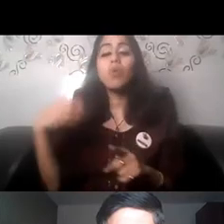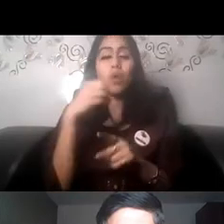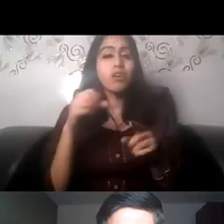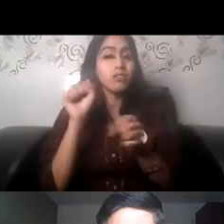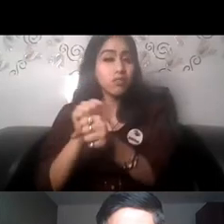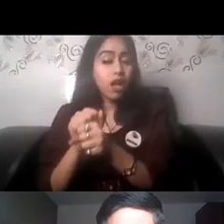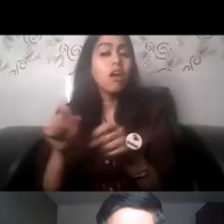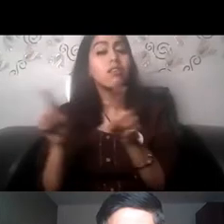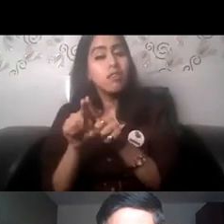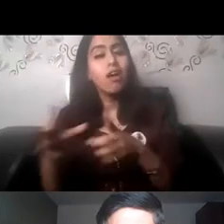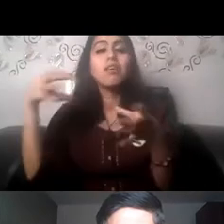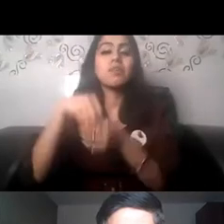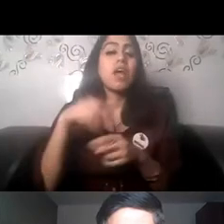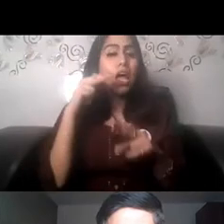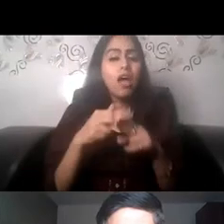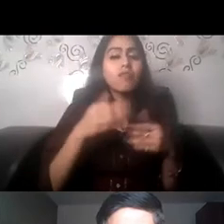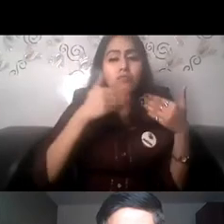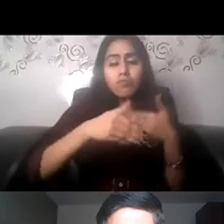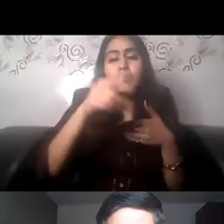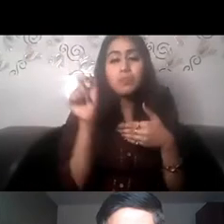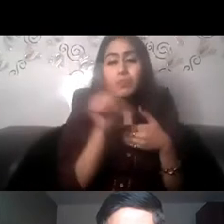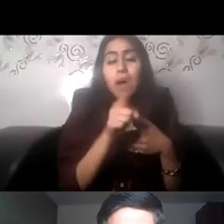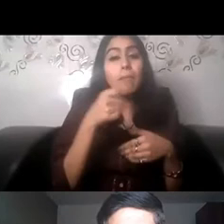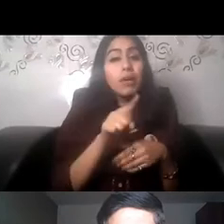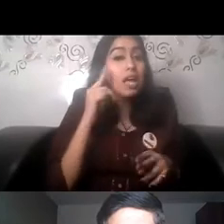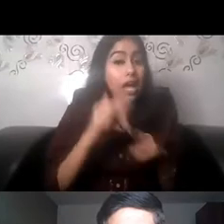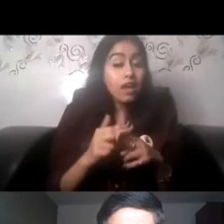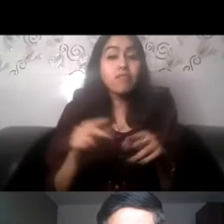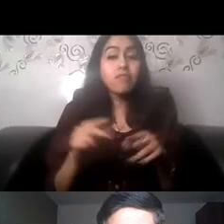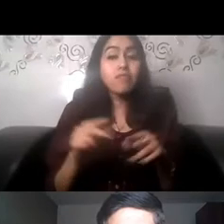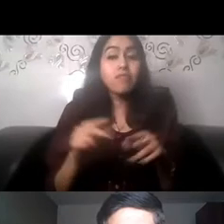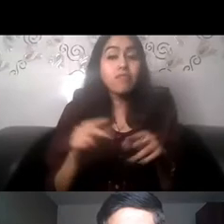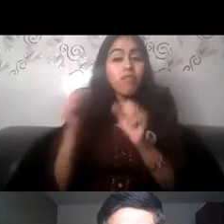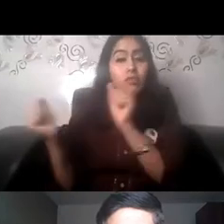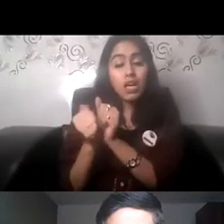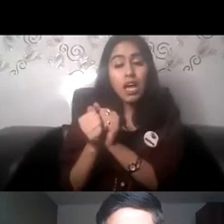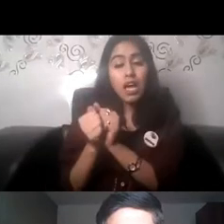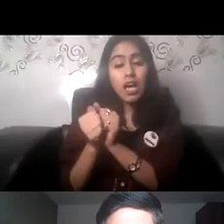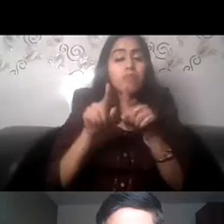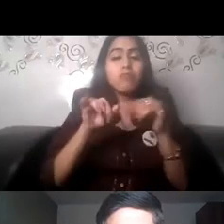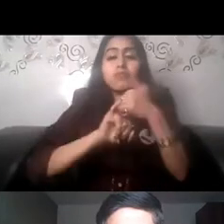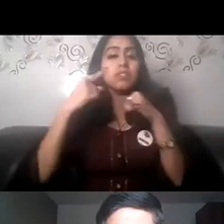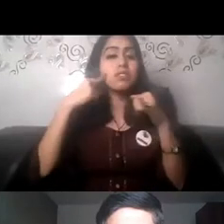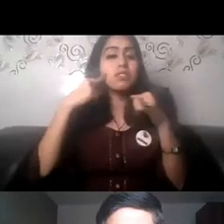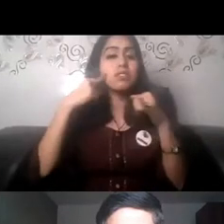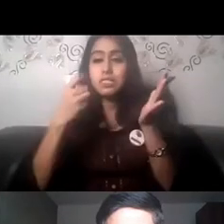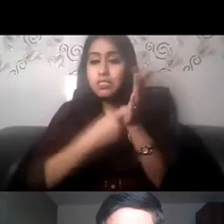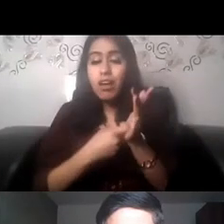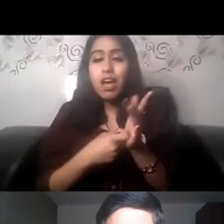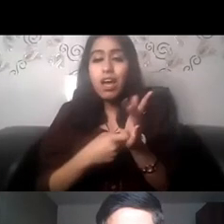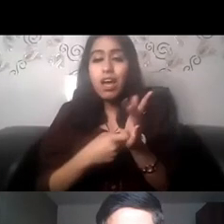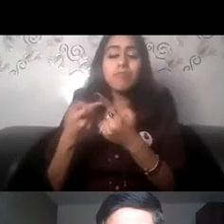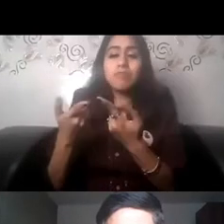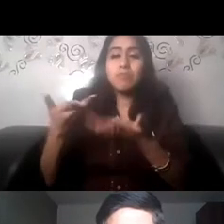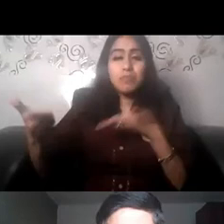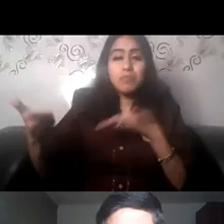they will run away from the job after a month. But then how the peers, the colleagues, the seniors, juniors have to treat them or behave